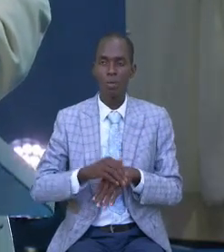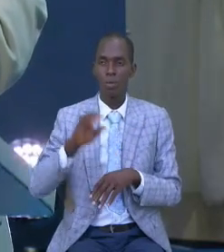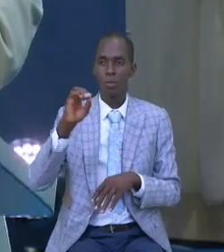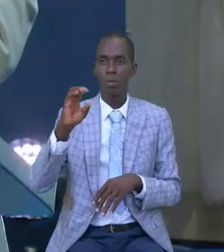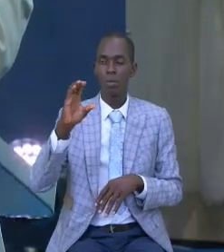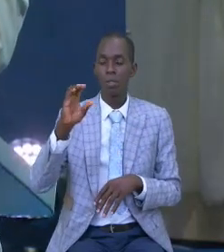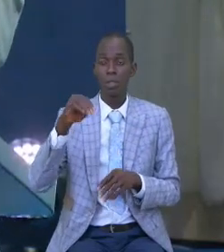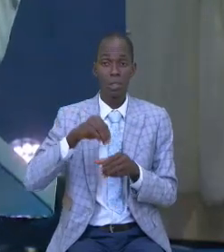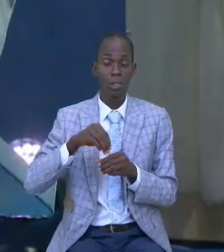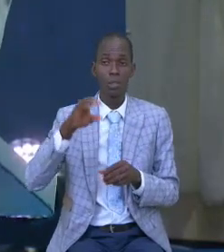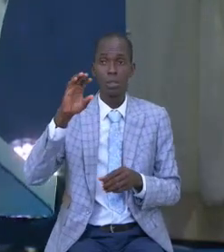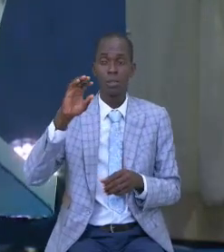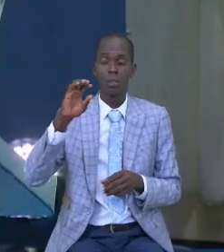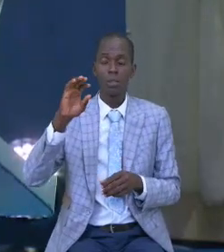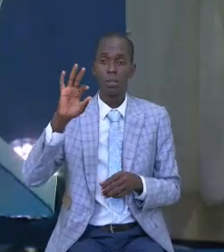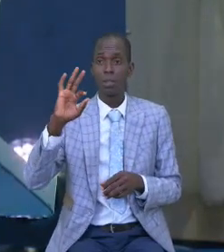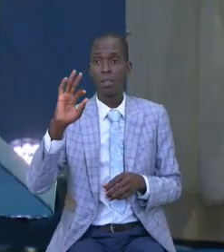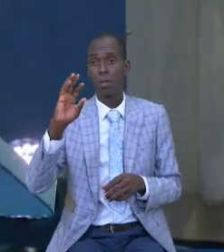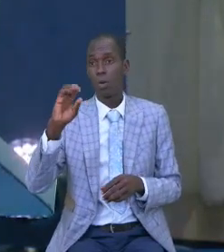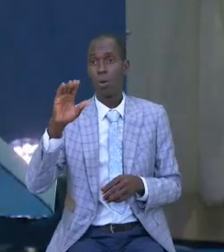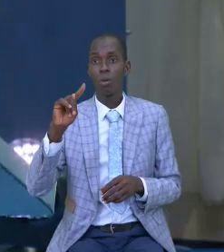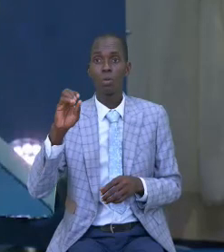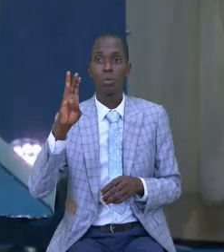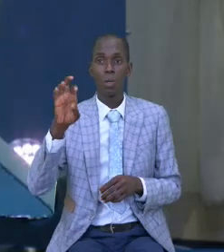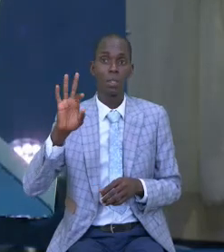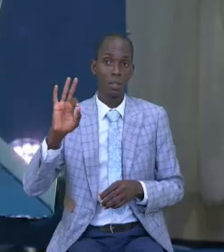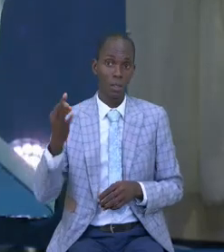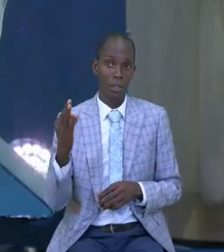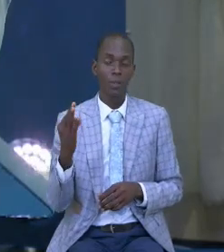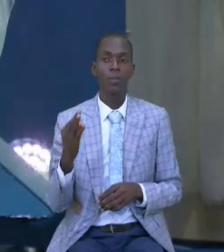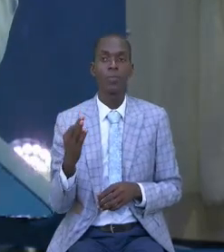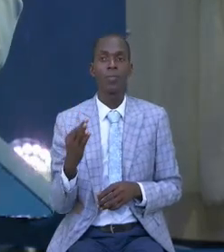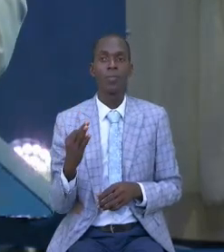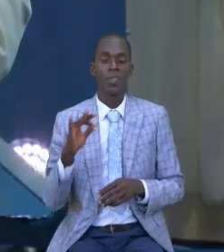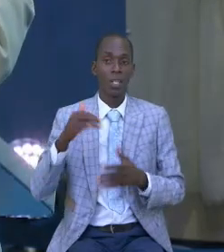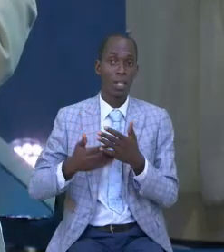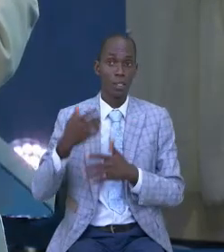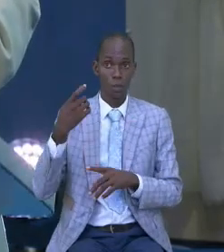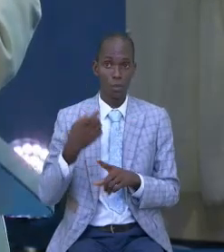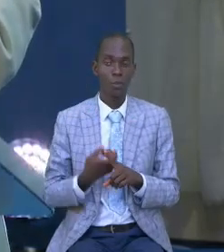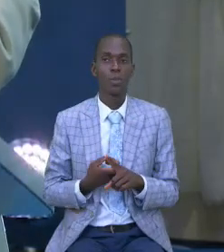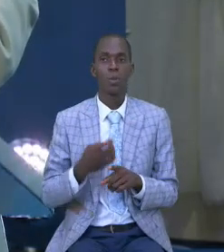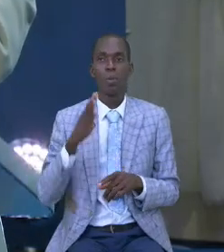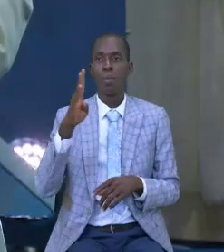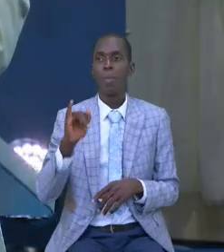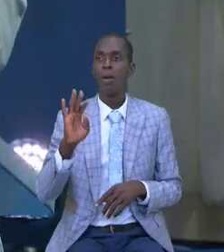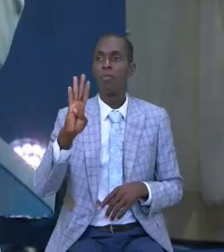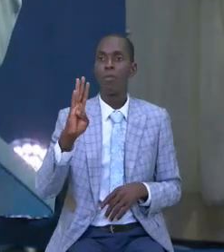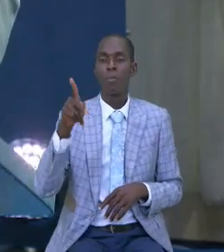October 2022 at Deeper Life Bible Church Headquarters, Shiroro, Brackensale, by 4